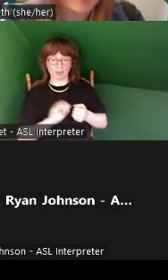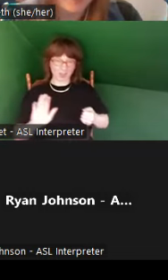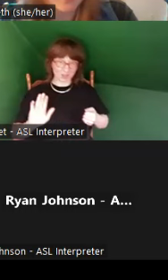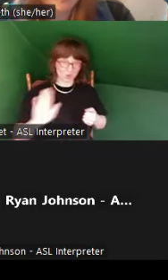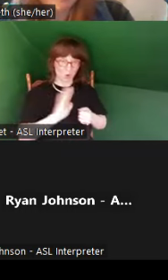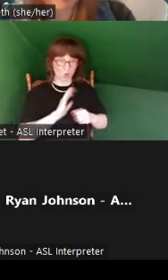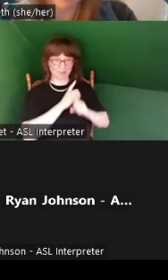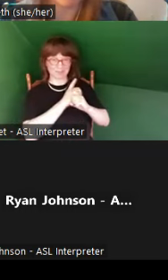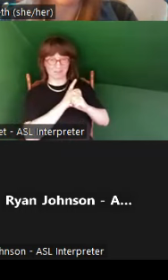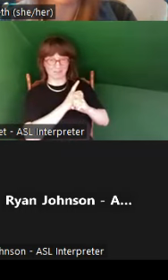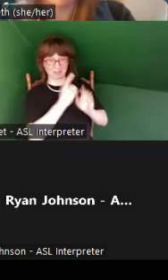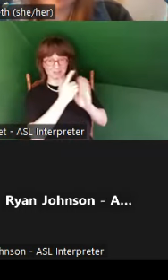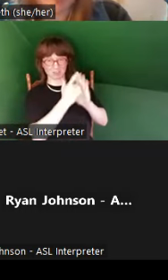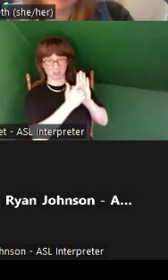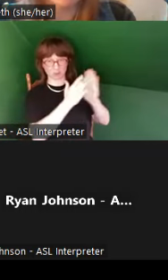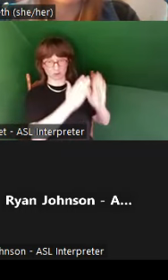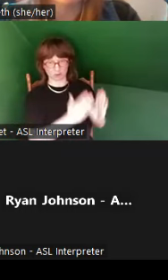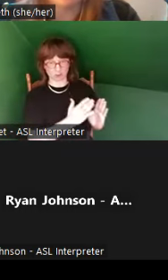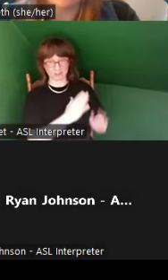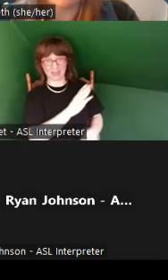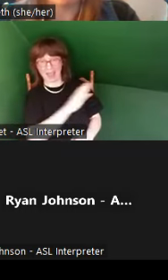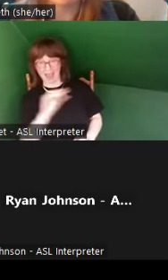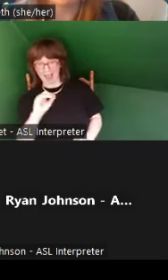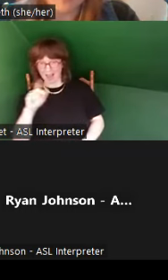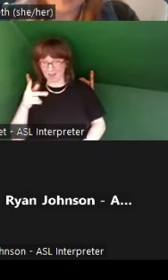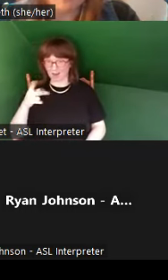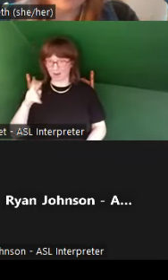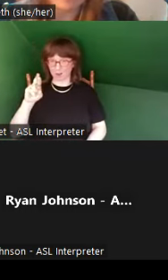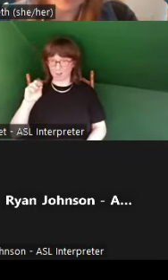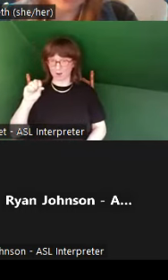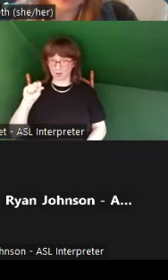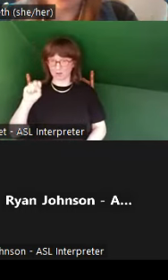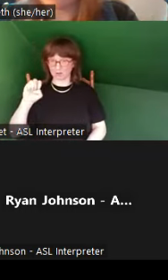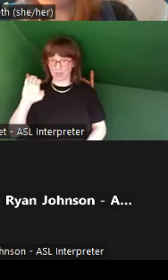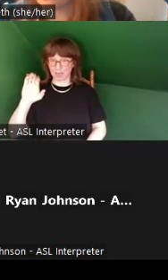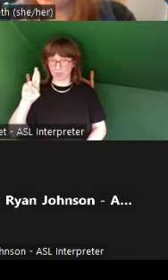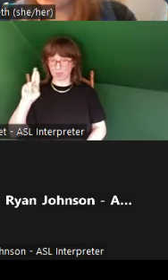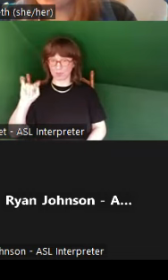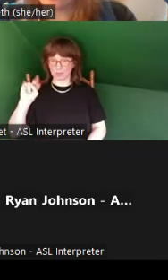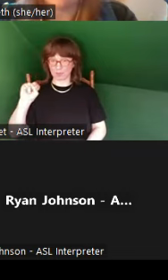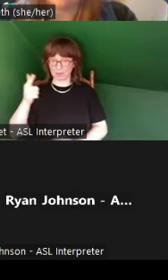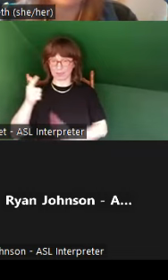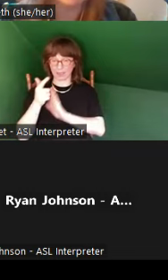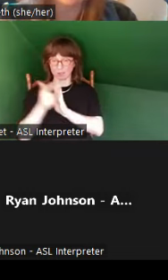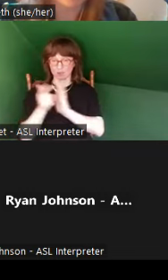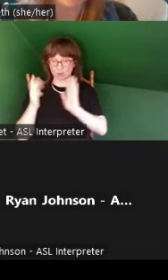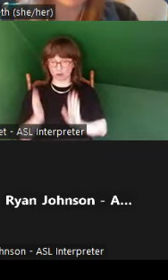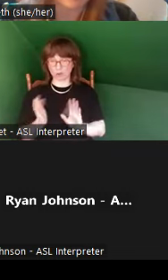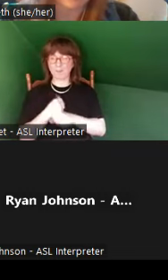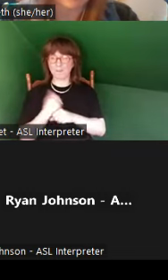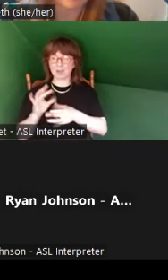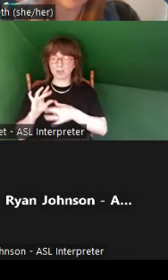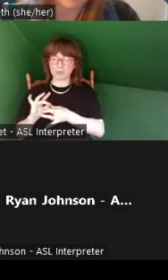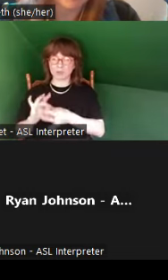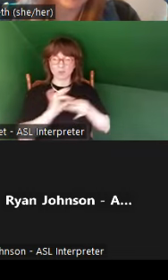your county and your prosecuting attorneys in the county. Create those relationships so that both sides